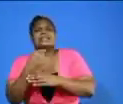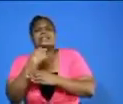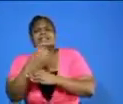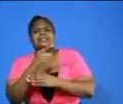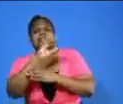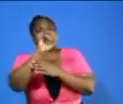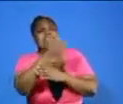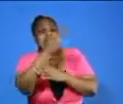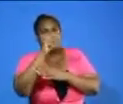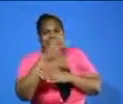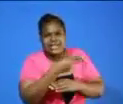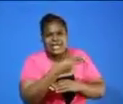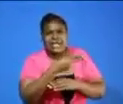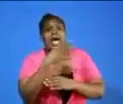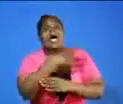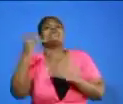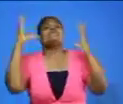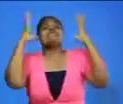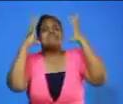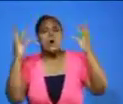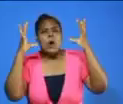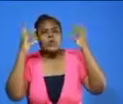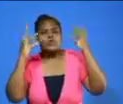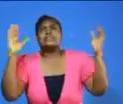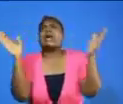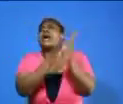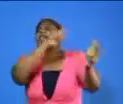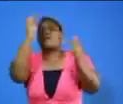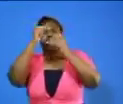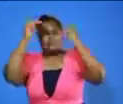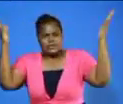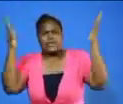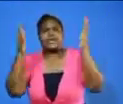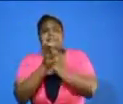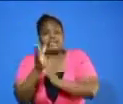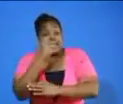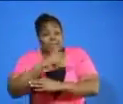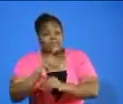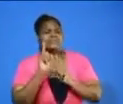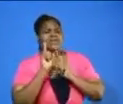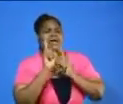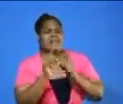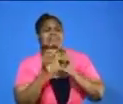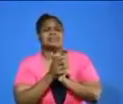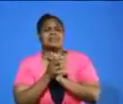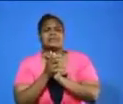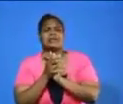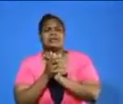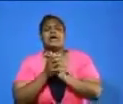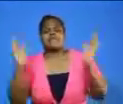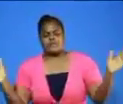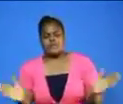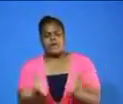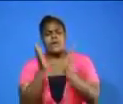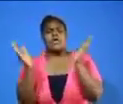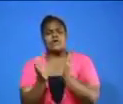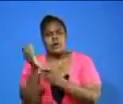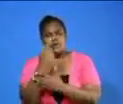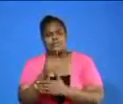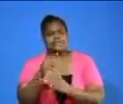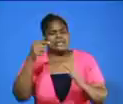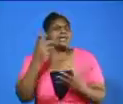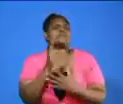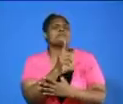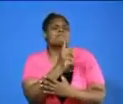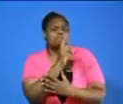sent Elijah and Moses. Hallelujah! There's an answer of encouragement in the